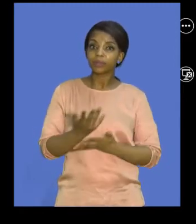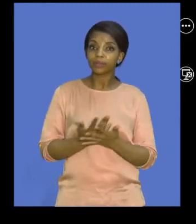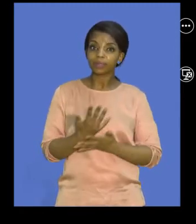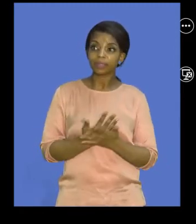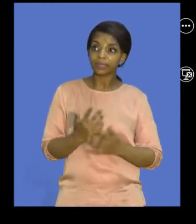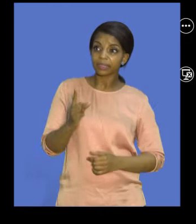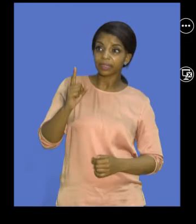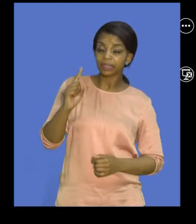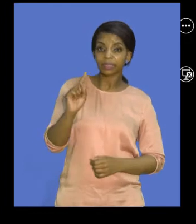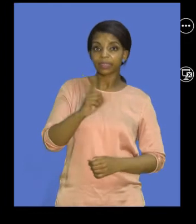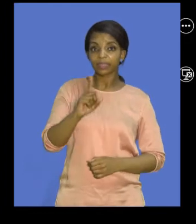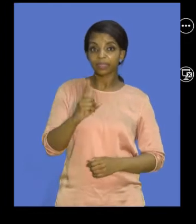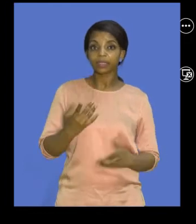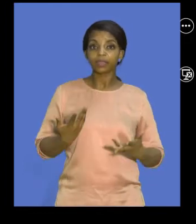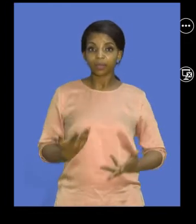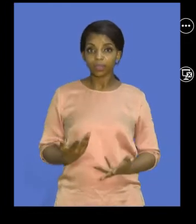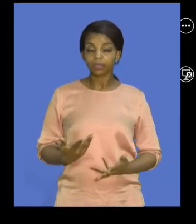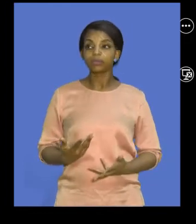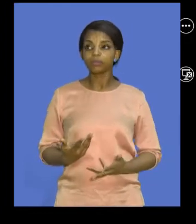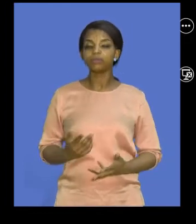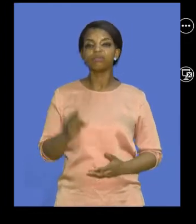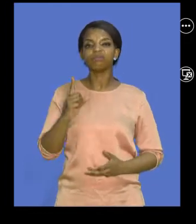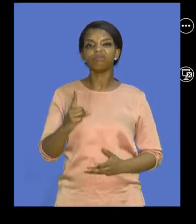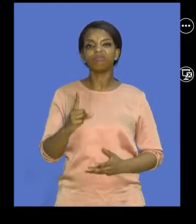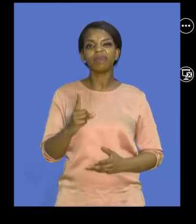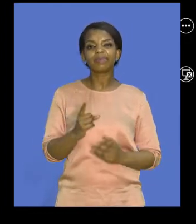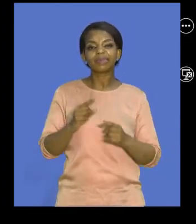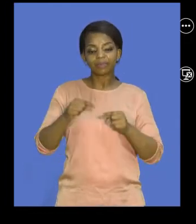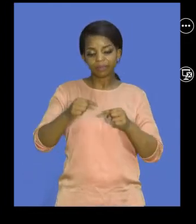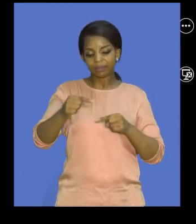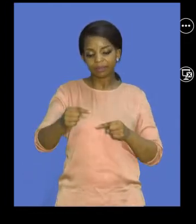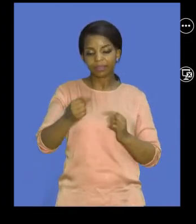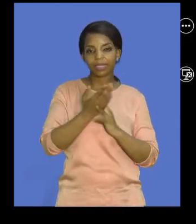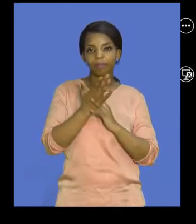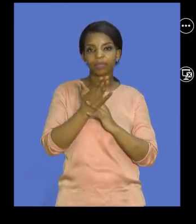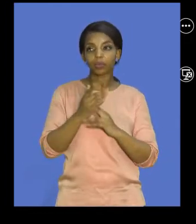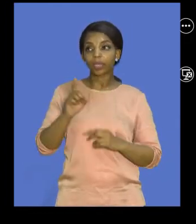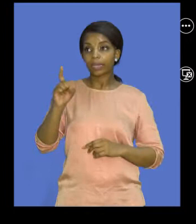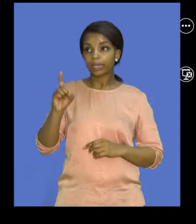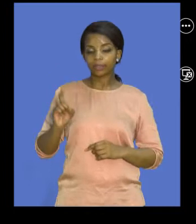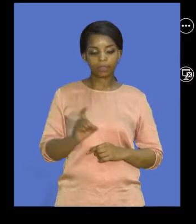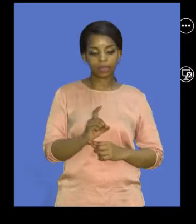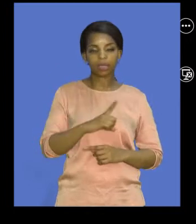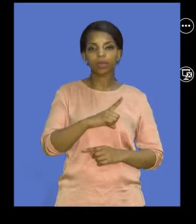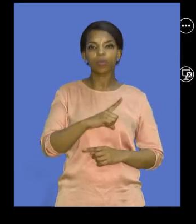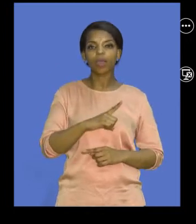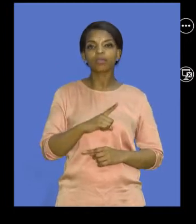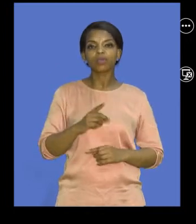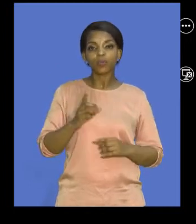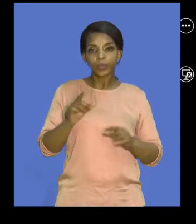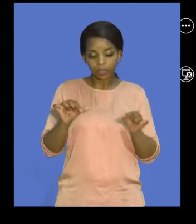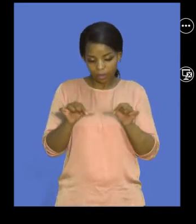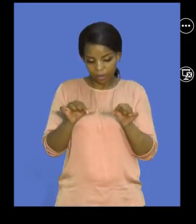talking about the distance between the centers, because the force of attraction is measured from the center of each of those